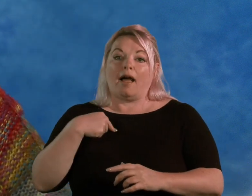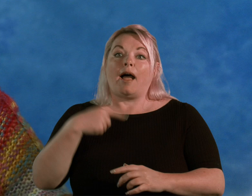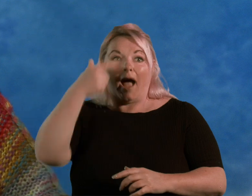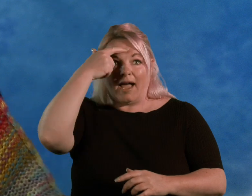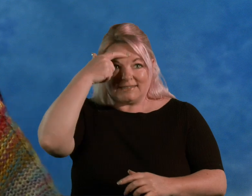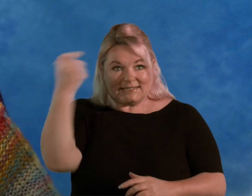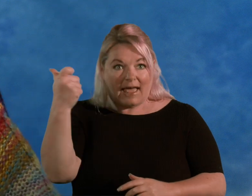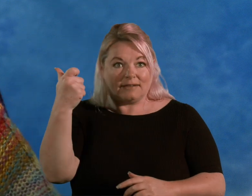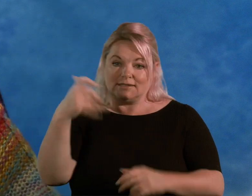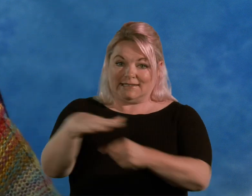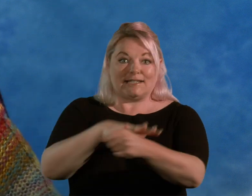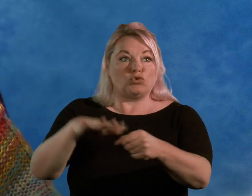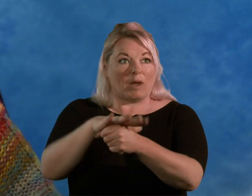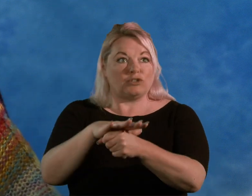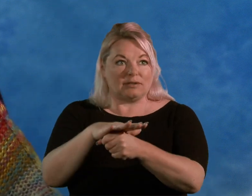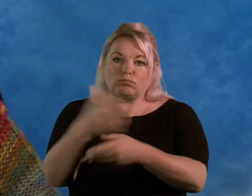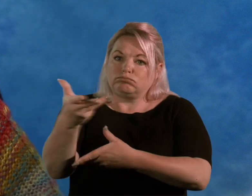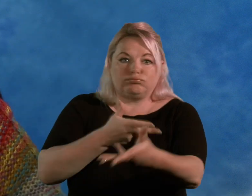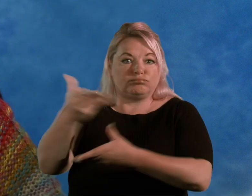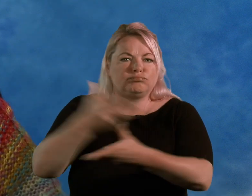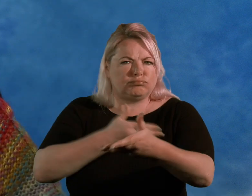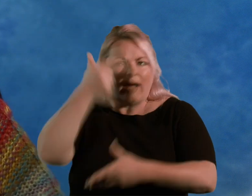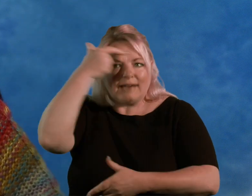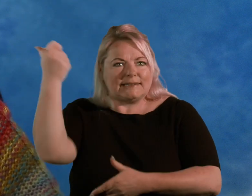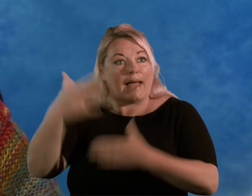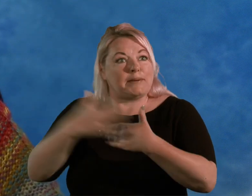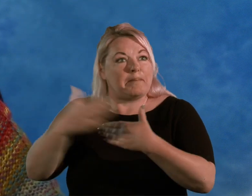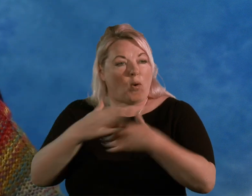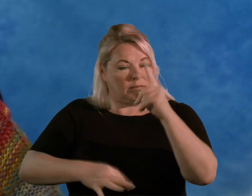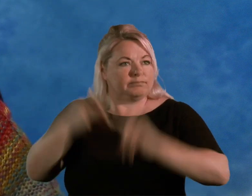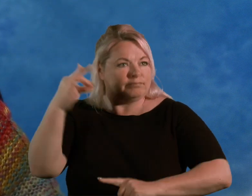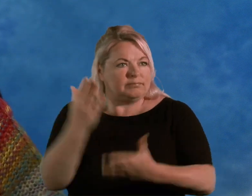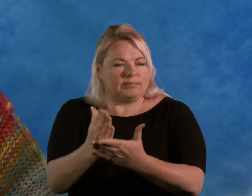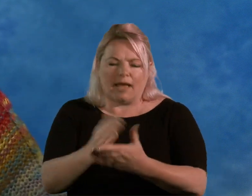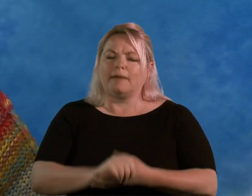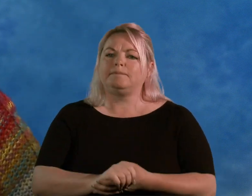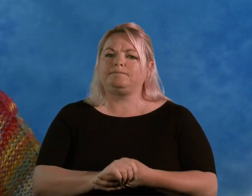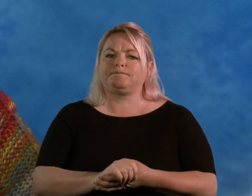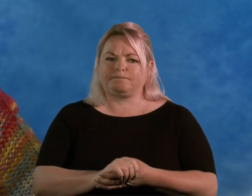I'm understanding situations, conversations a lot more, and